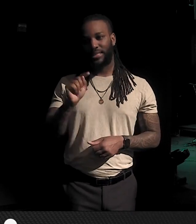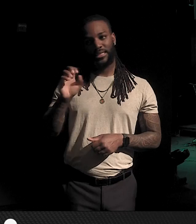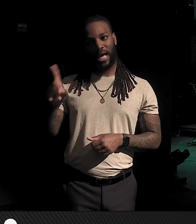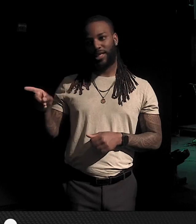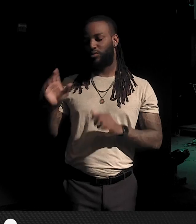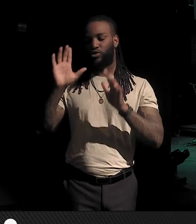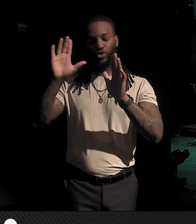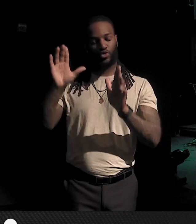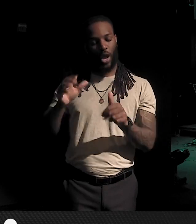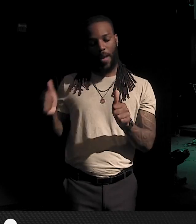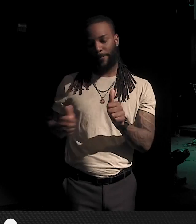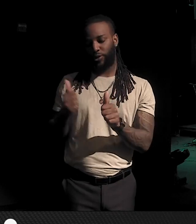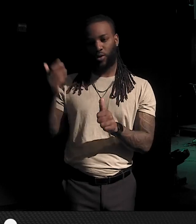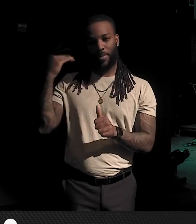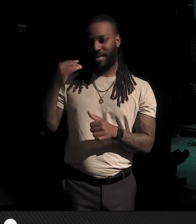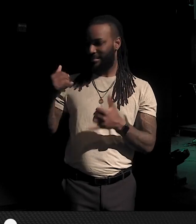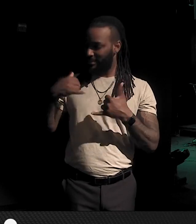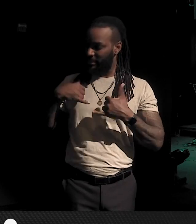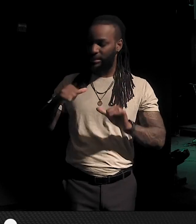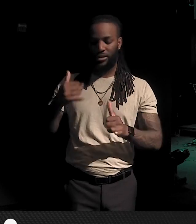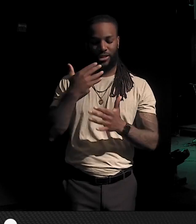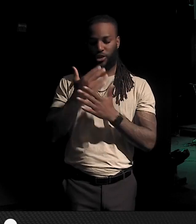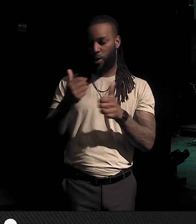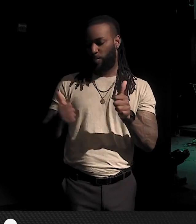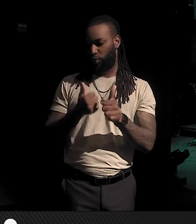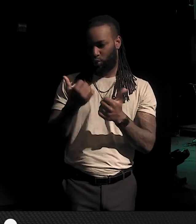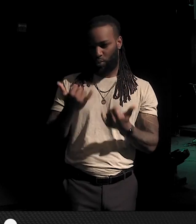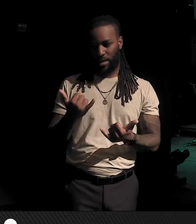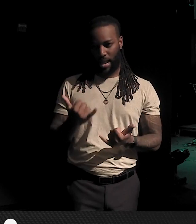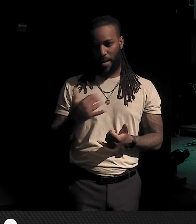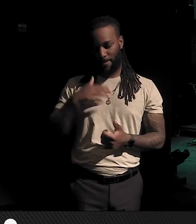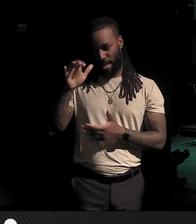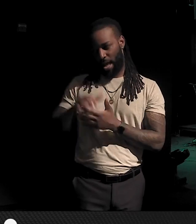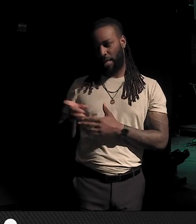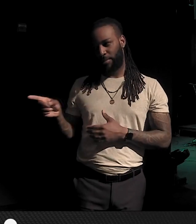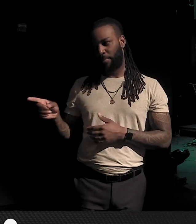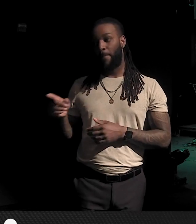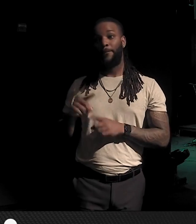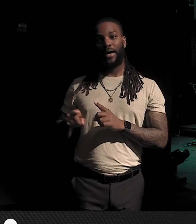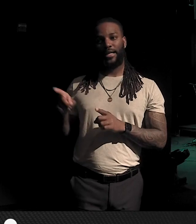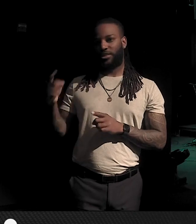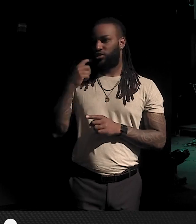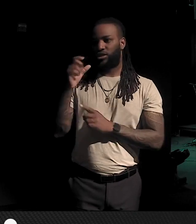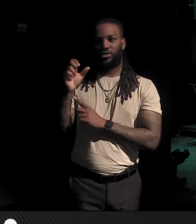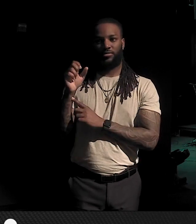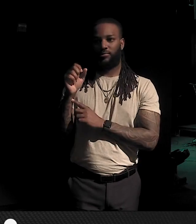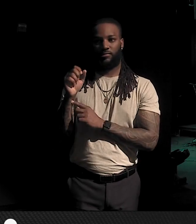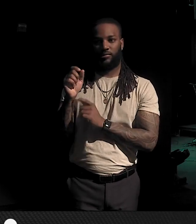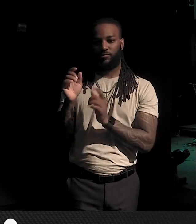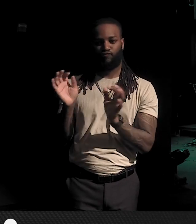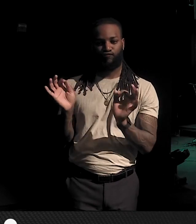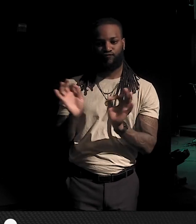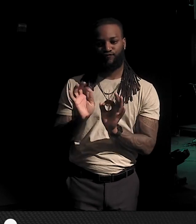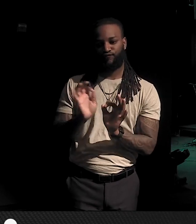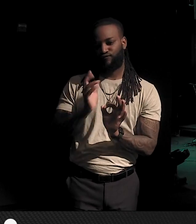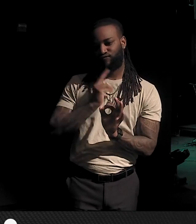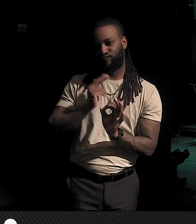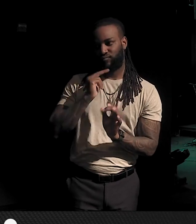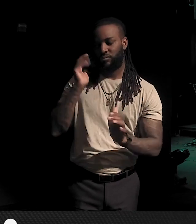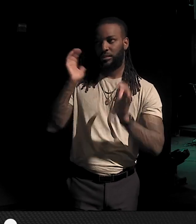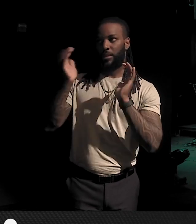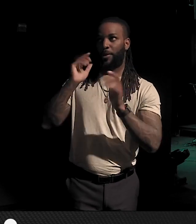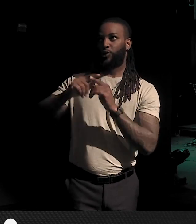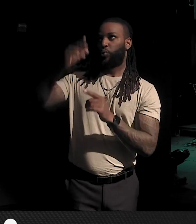was a great pursuer then. He still is a good pursuer now. But he's actually just a shadow reflection of a God who is